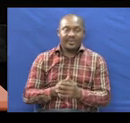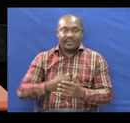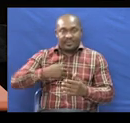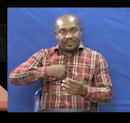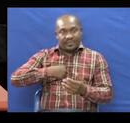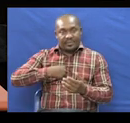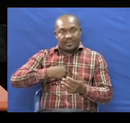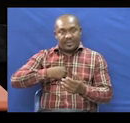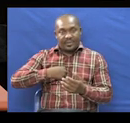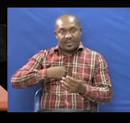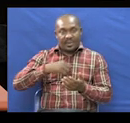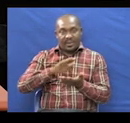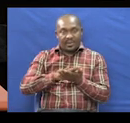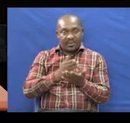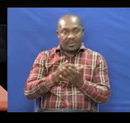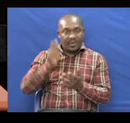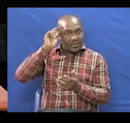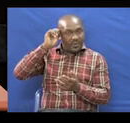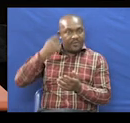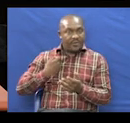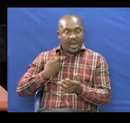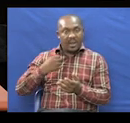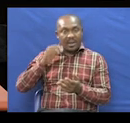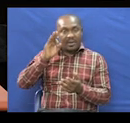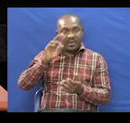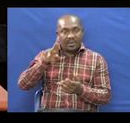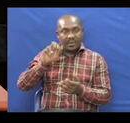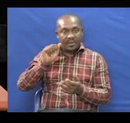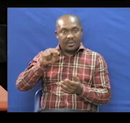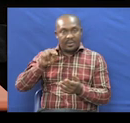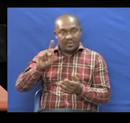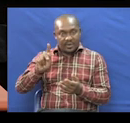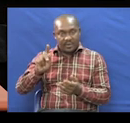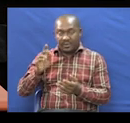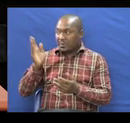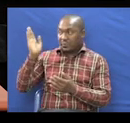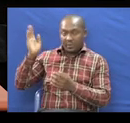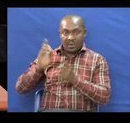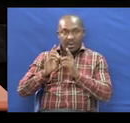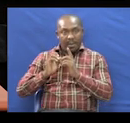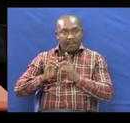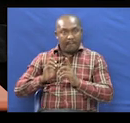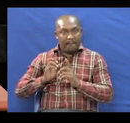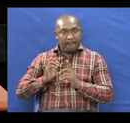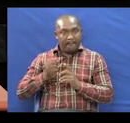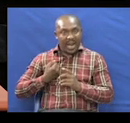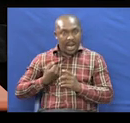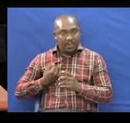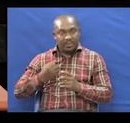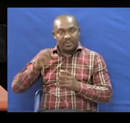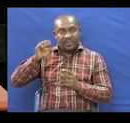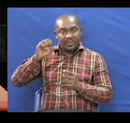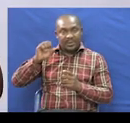is Madam Selina Guidotinda. Today, I'll be with you teaching English on